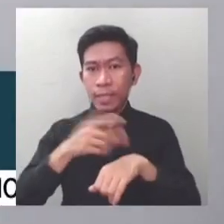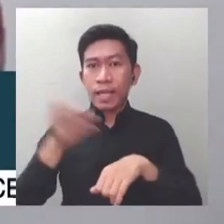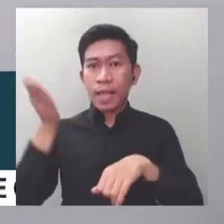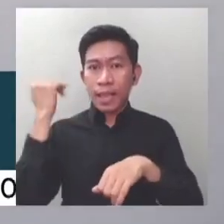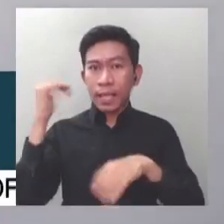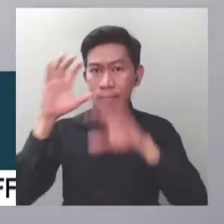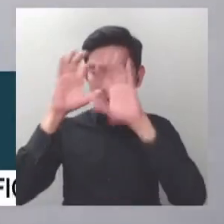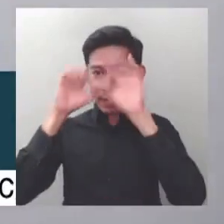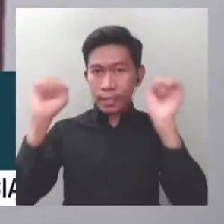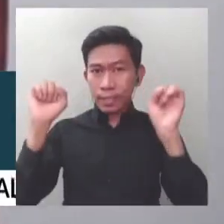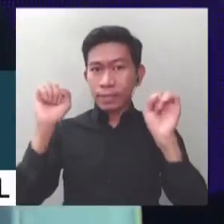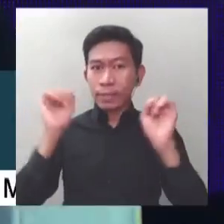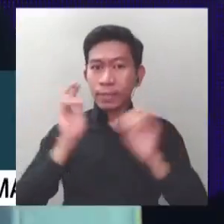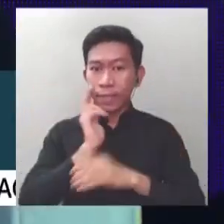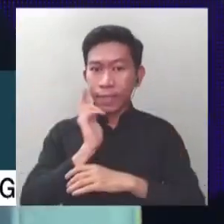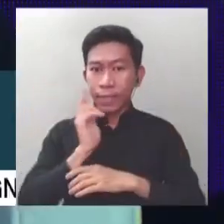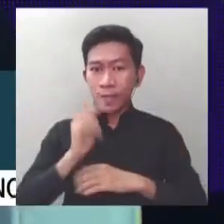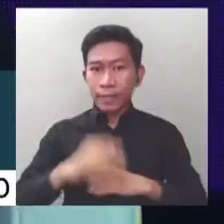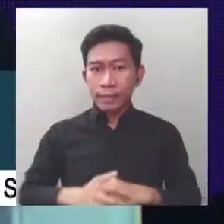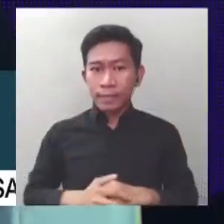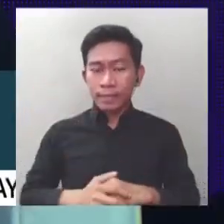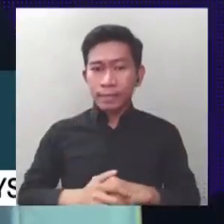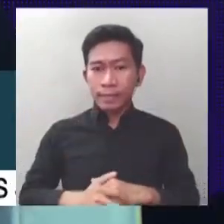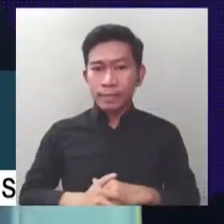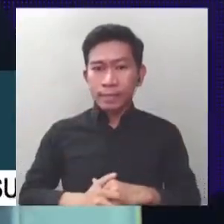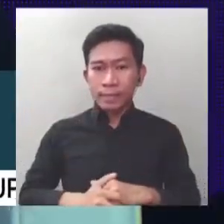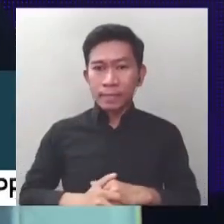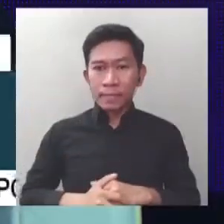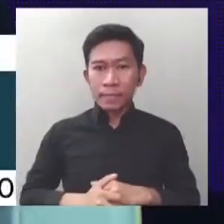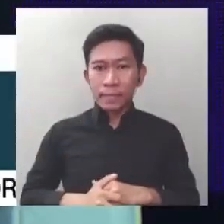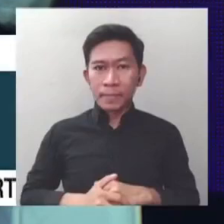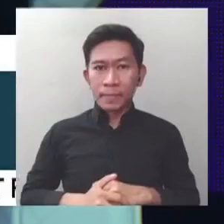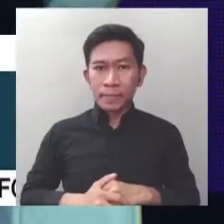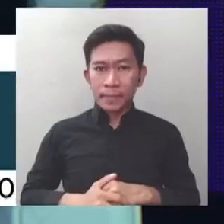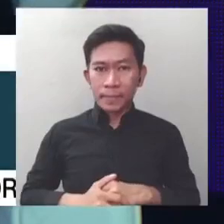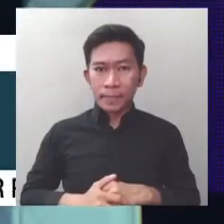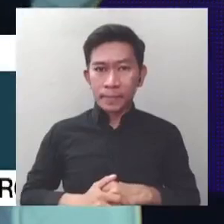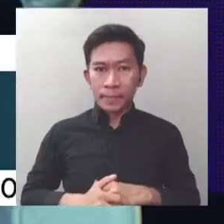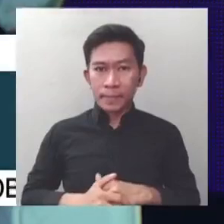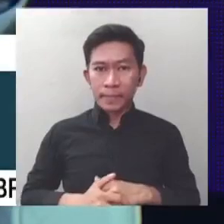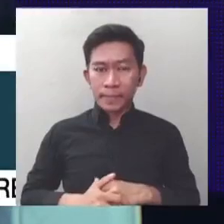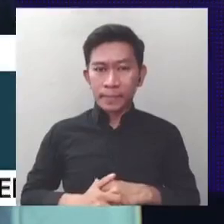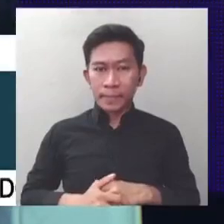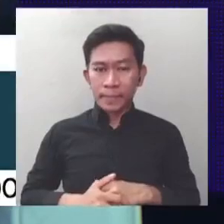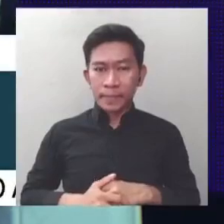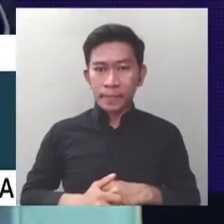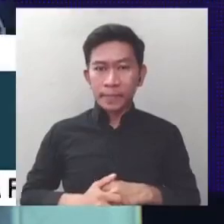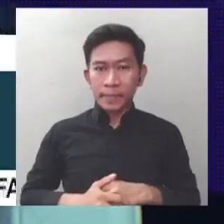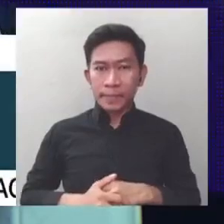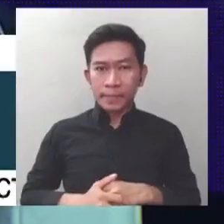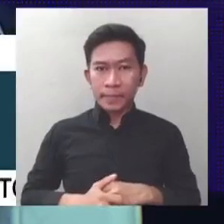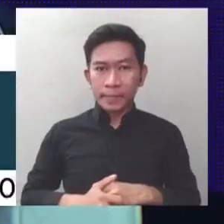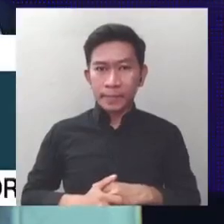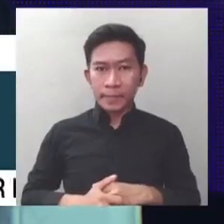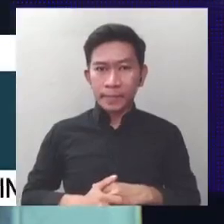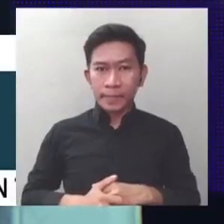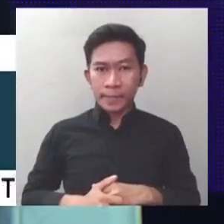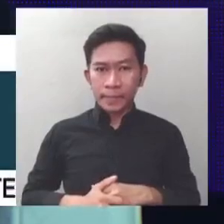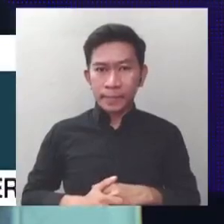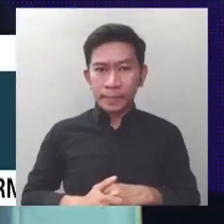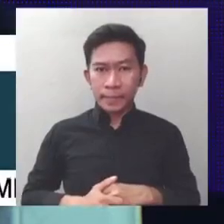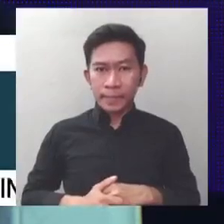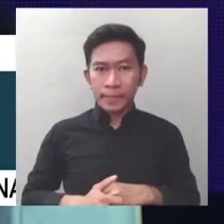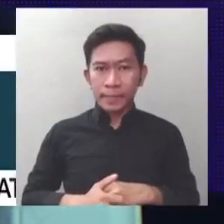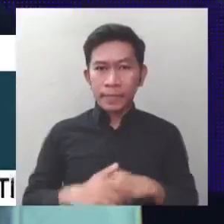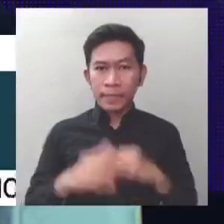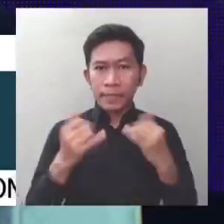it faced challenges. There are already plans, at least in the blueprint,